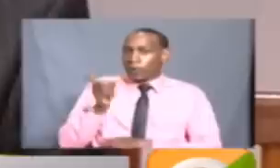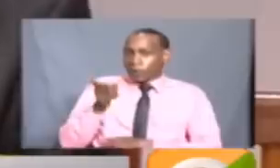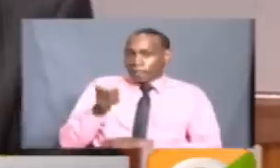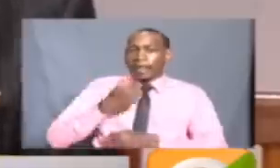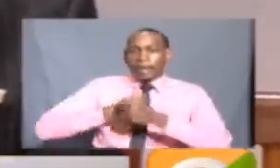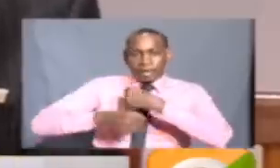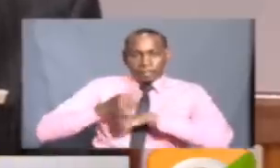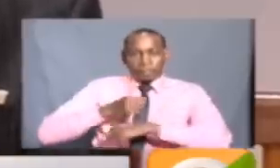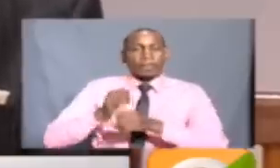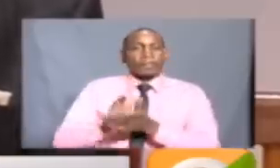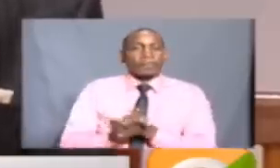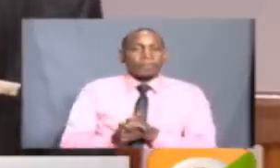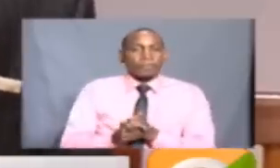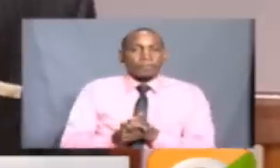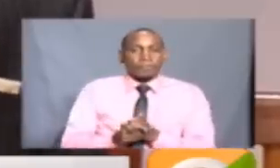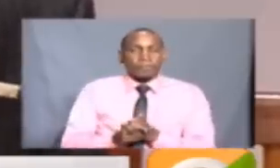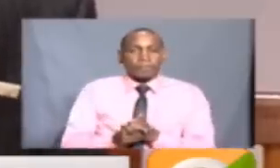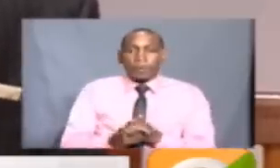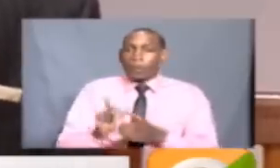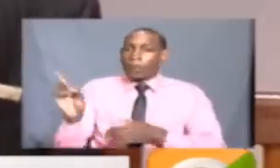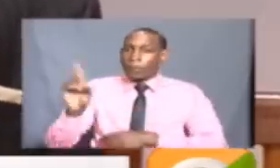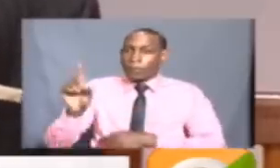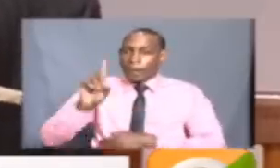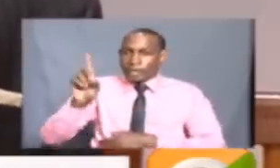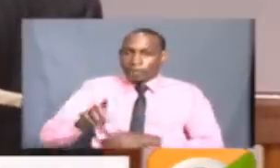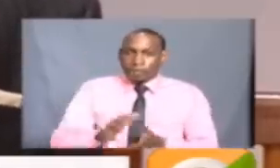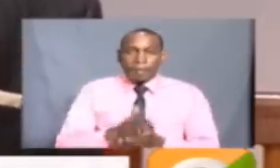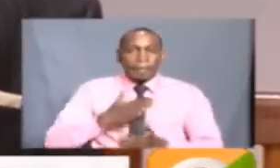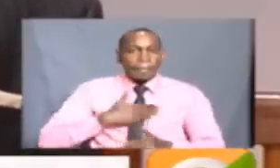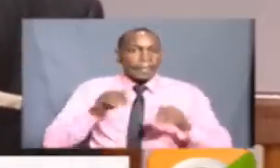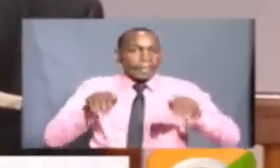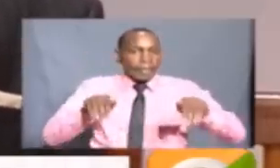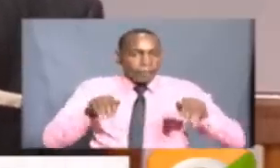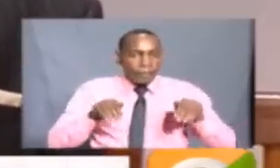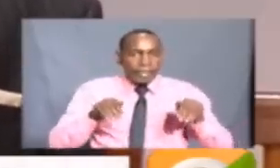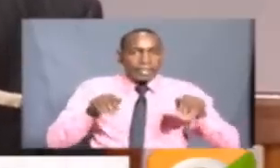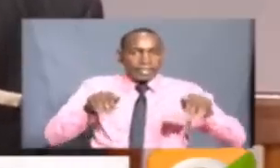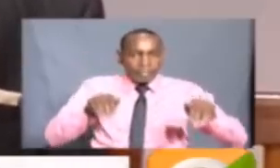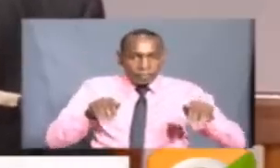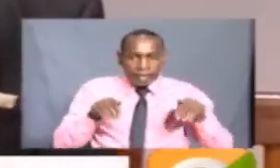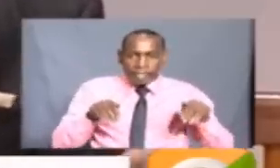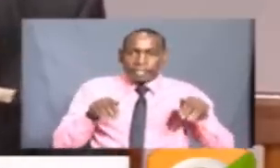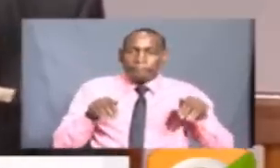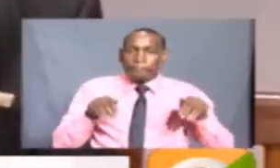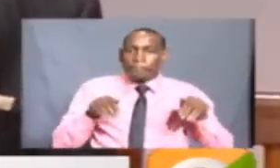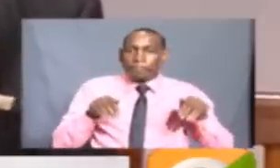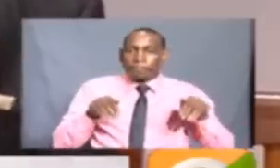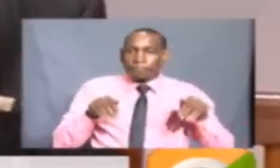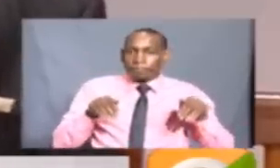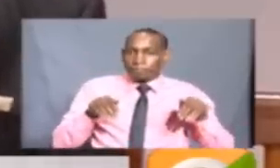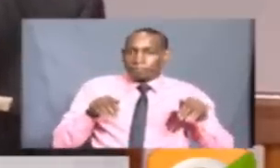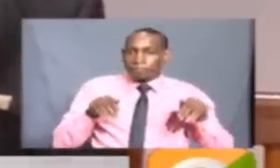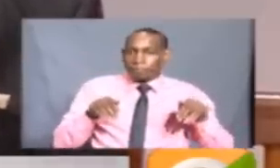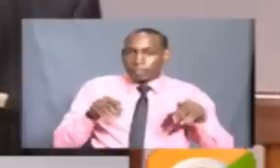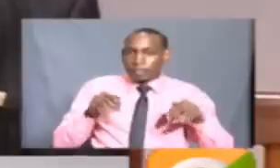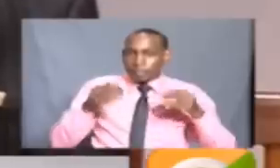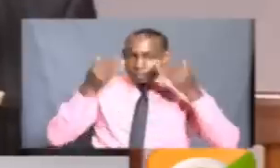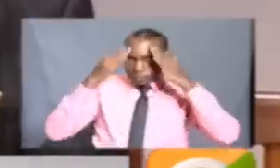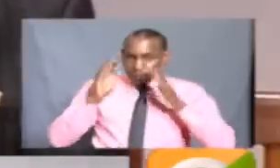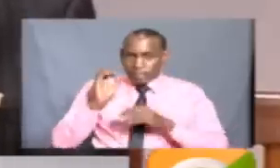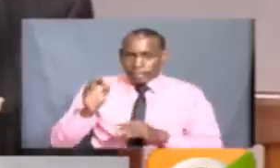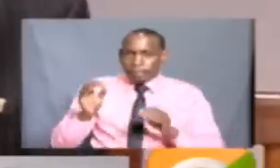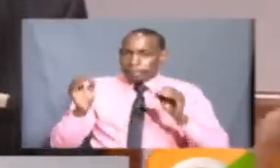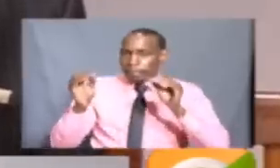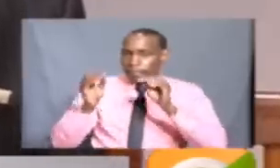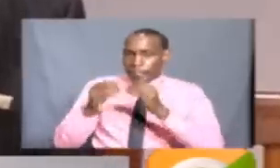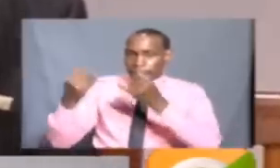utaniona. When? I've been waiting for this man to see him. I don't know whether he meant he was